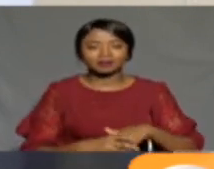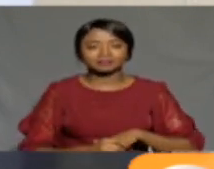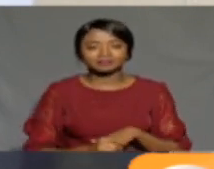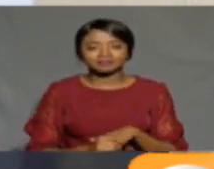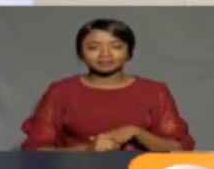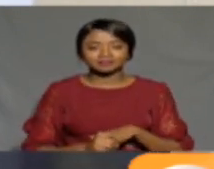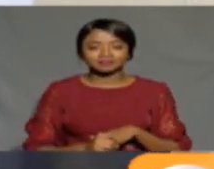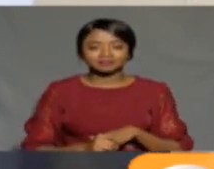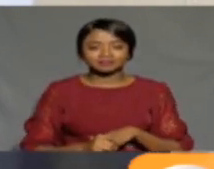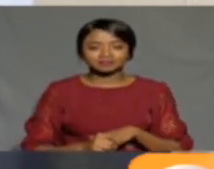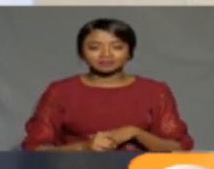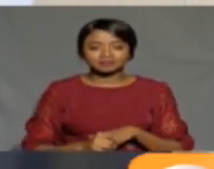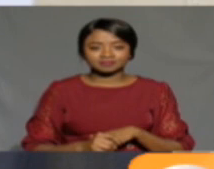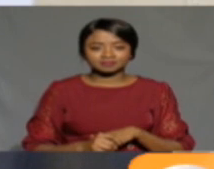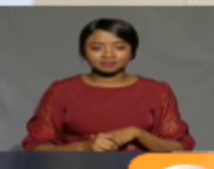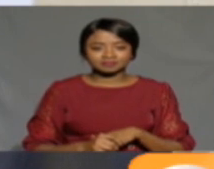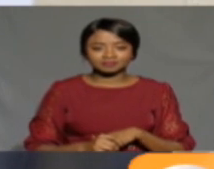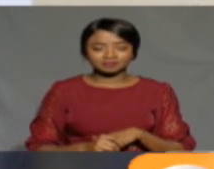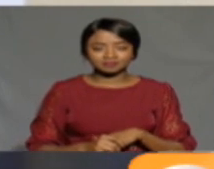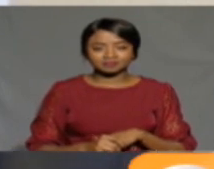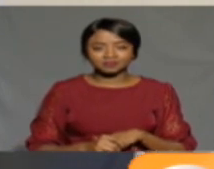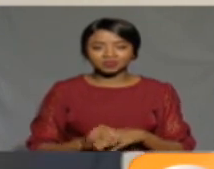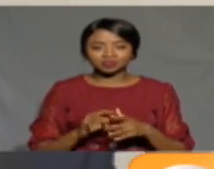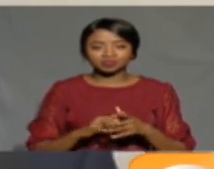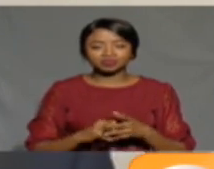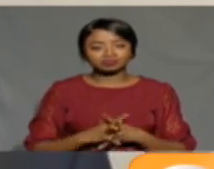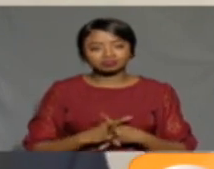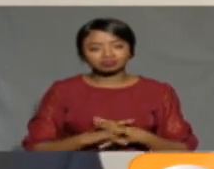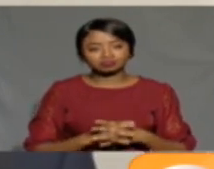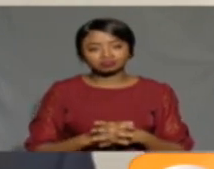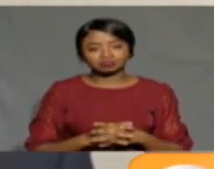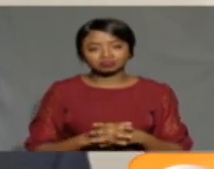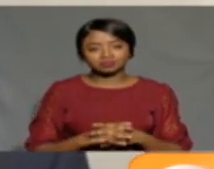to actually even do what is called penetration testing, which is to try and hack it,